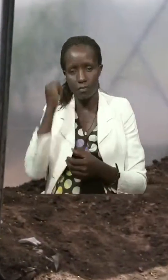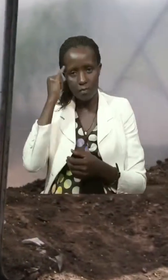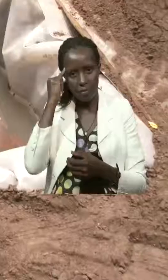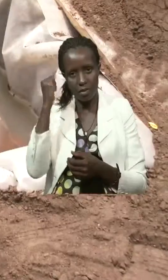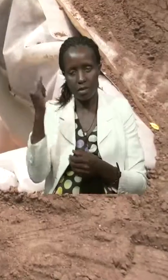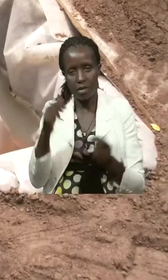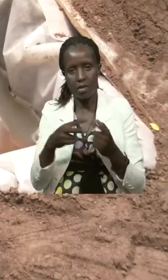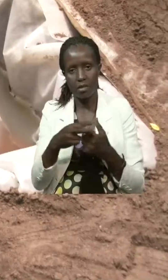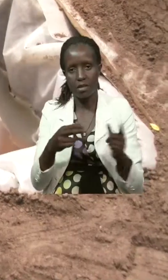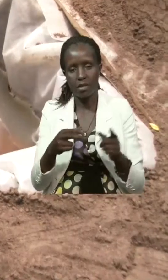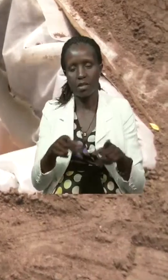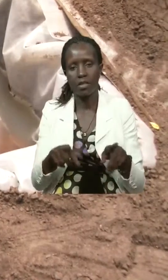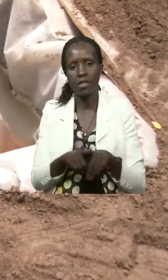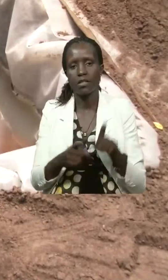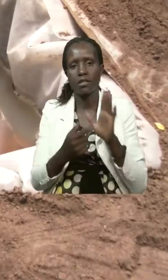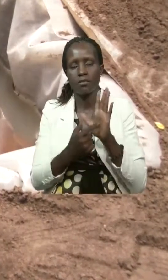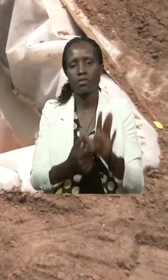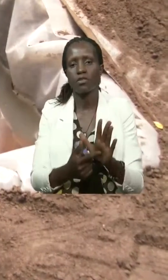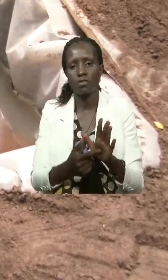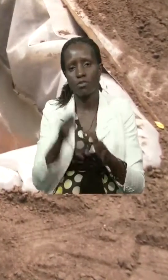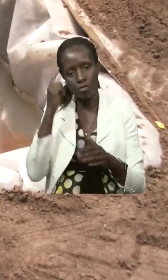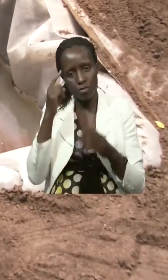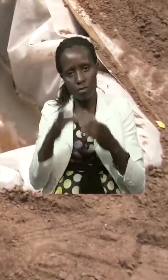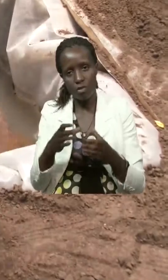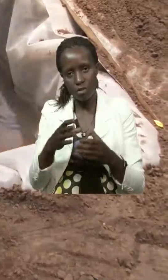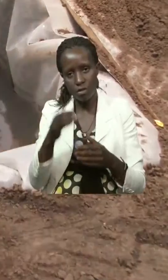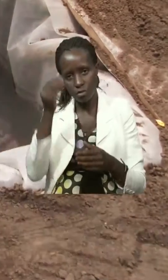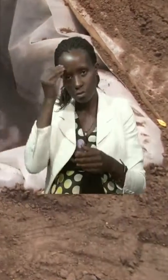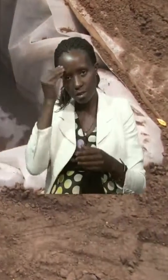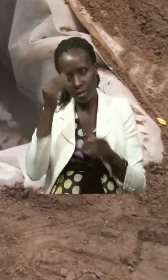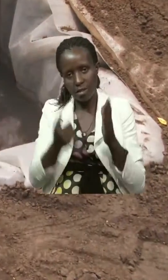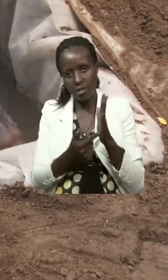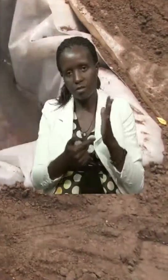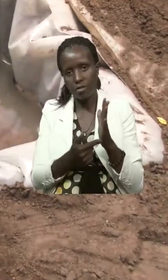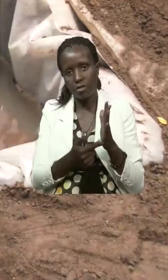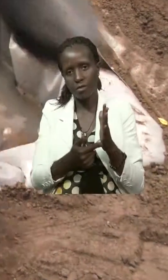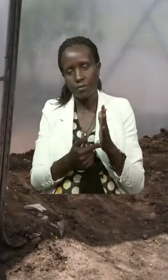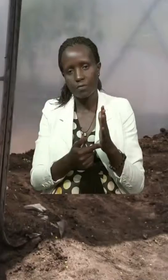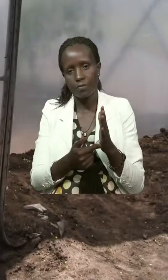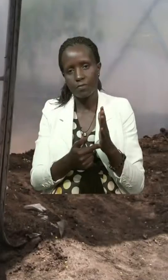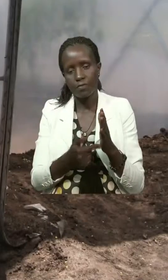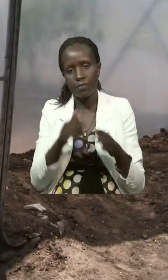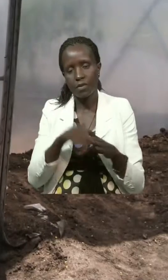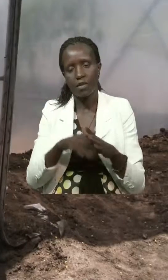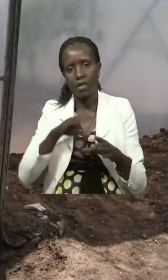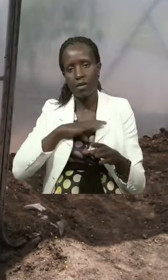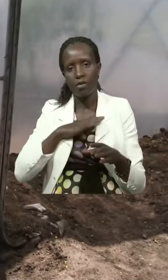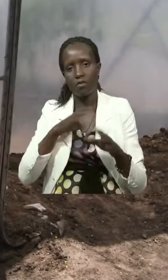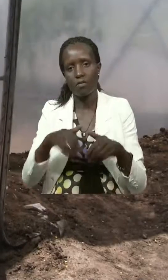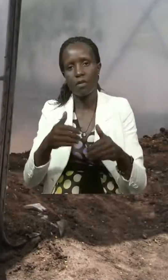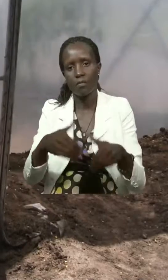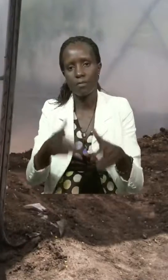Their idea was started as a demonstration so that the community could learn about the technology and adapt the same in their